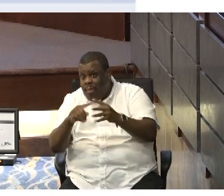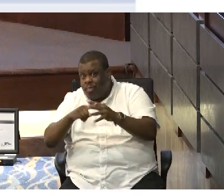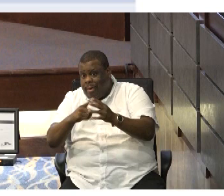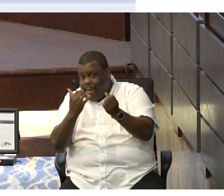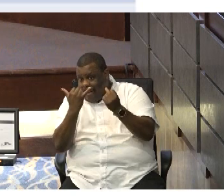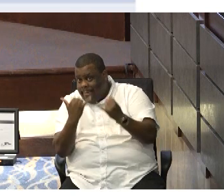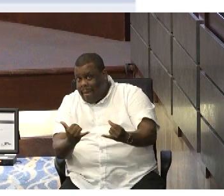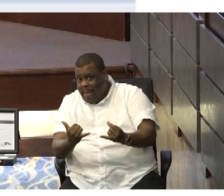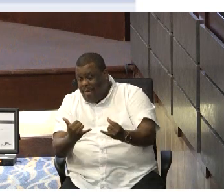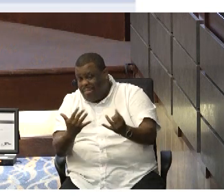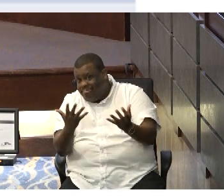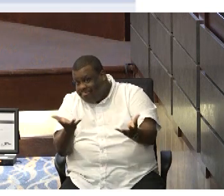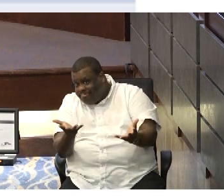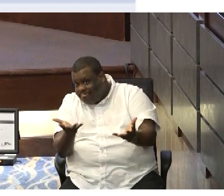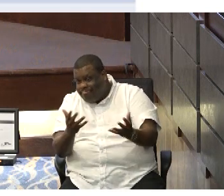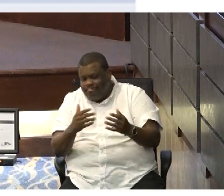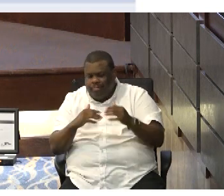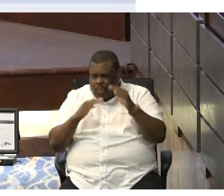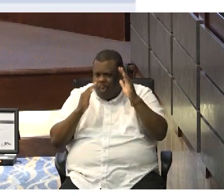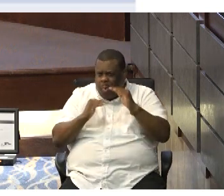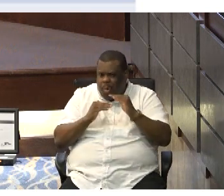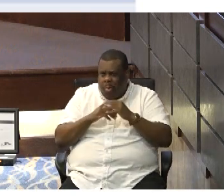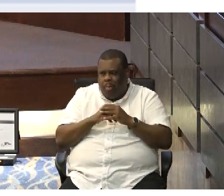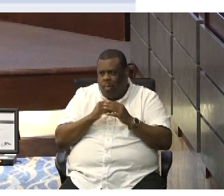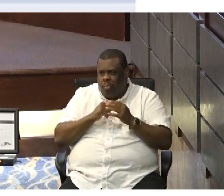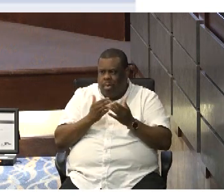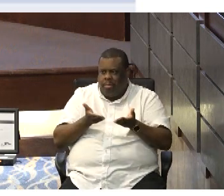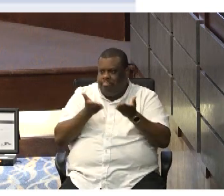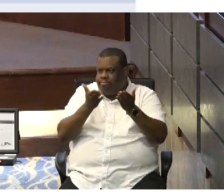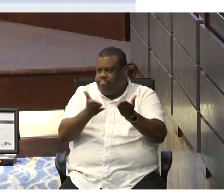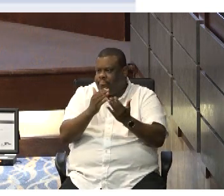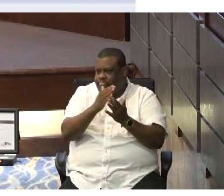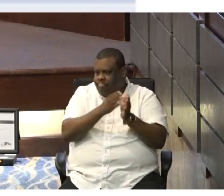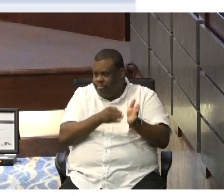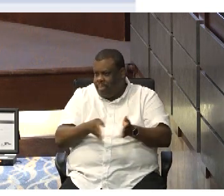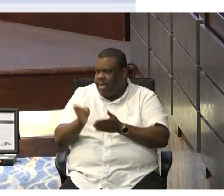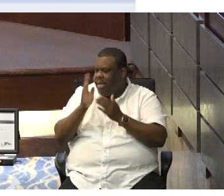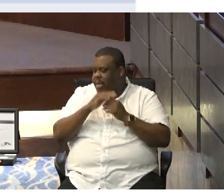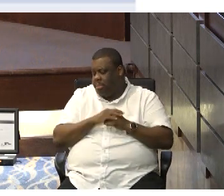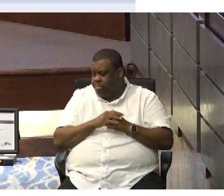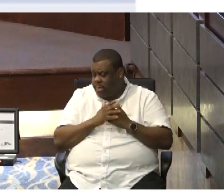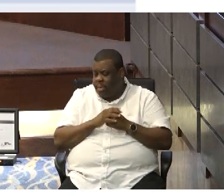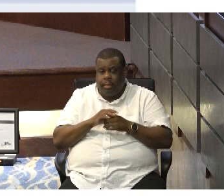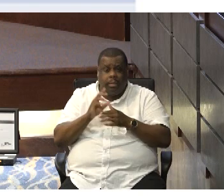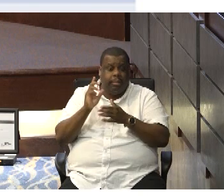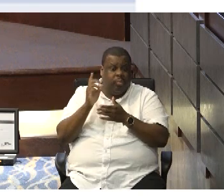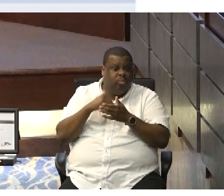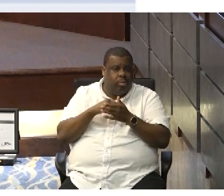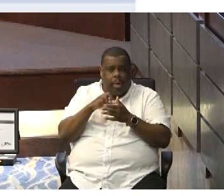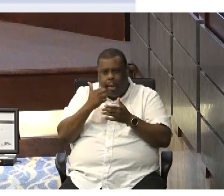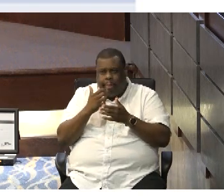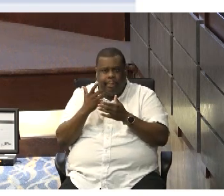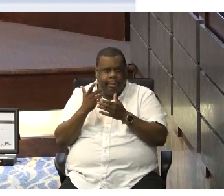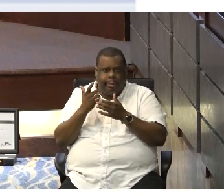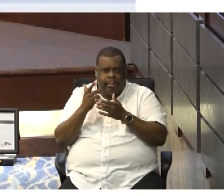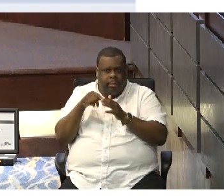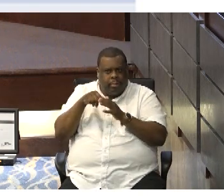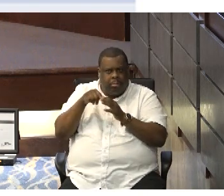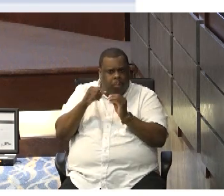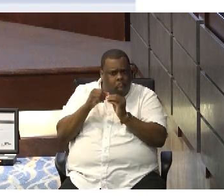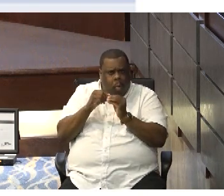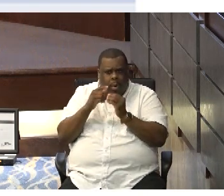work on fleshing out the implementation plan. Then we will provide those detailed responses in November